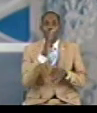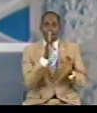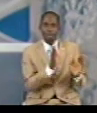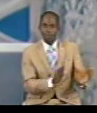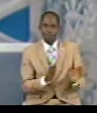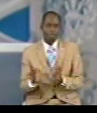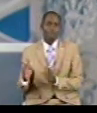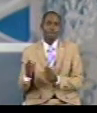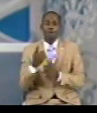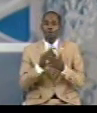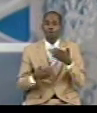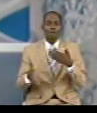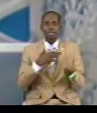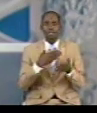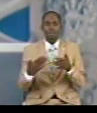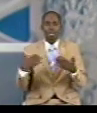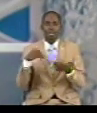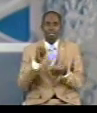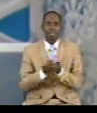you down,